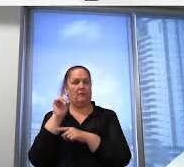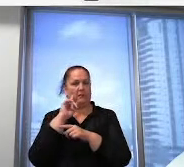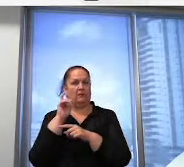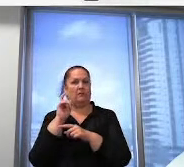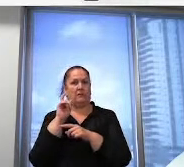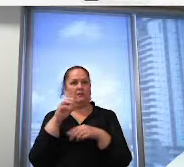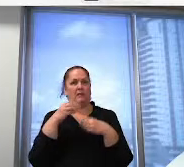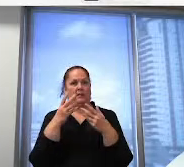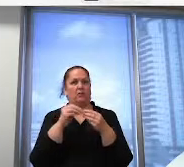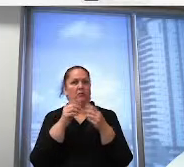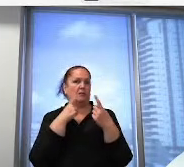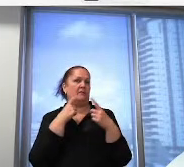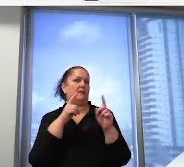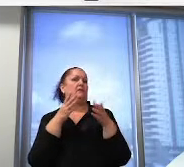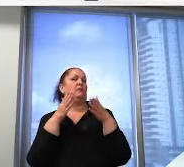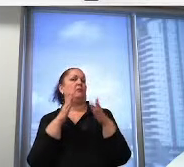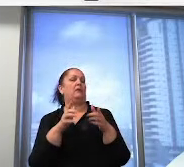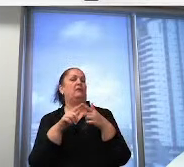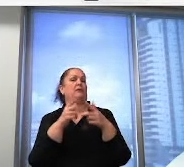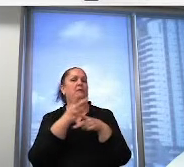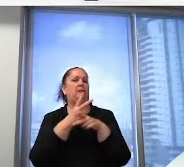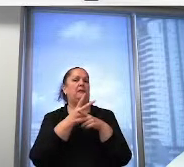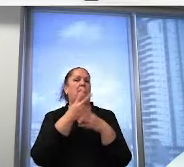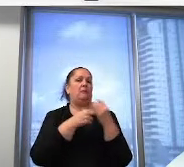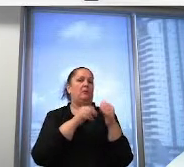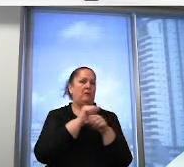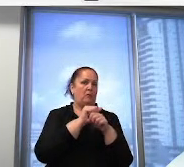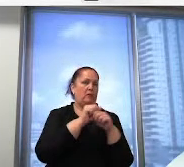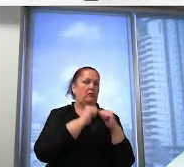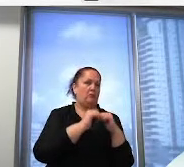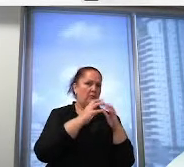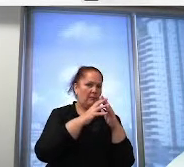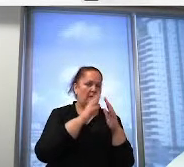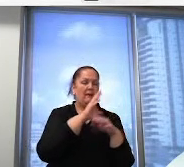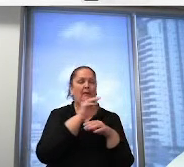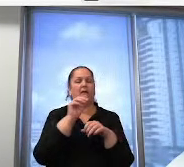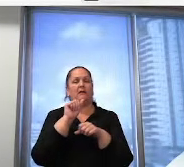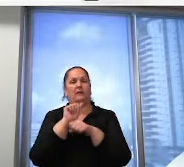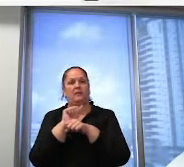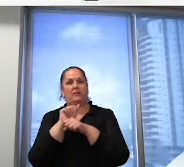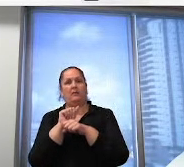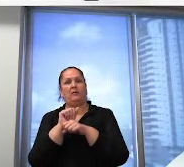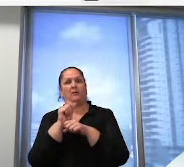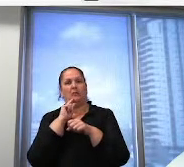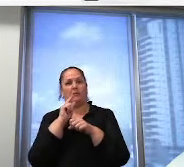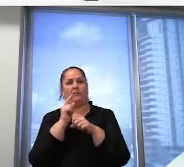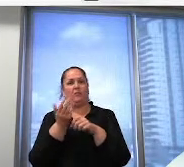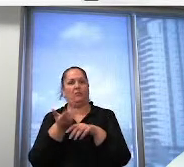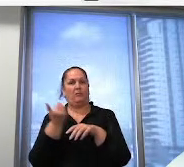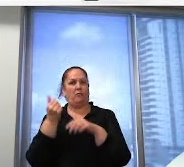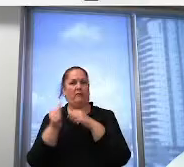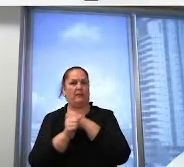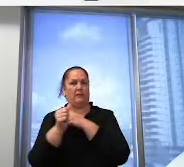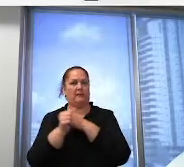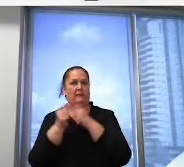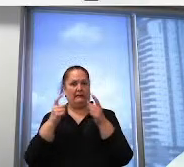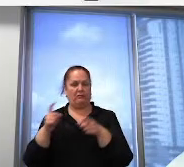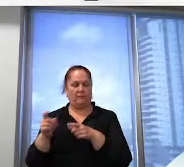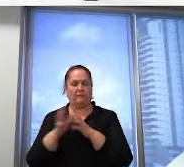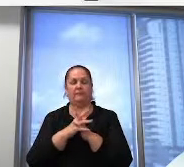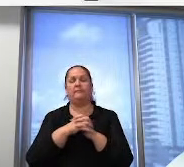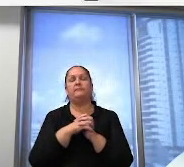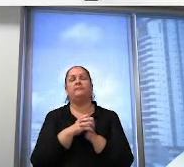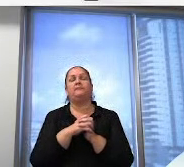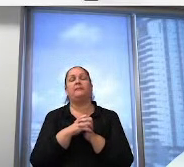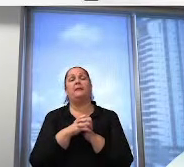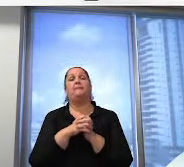should, because it provides you a more effective way to address both the work for rebuild and also the work for removing the hazard on